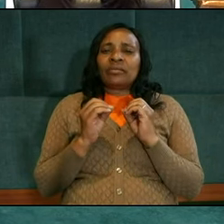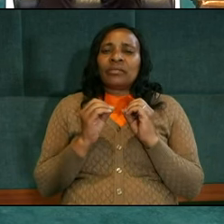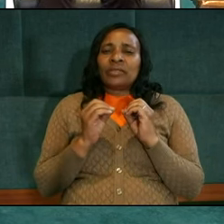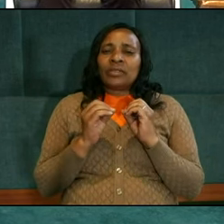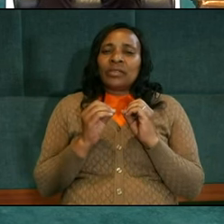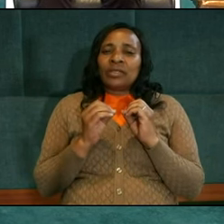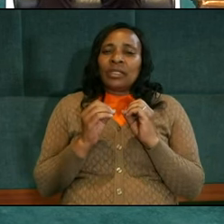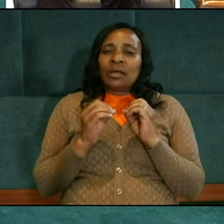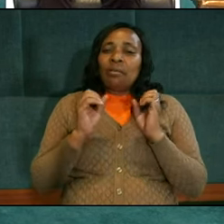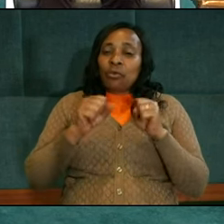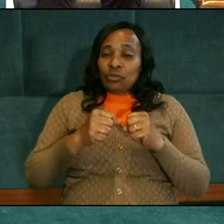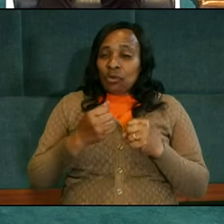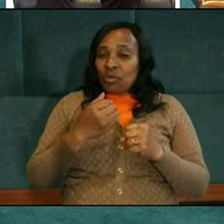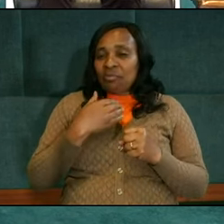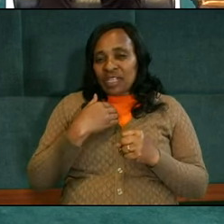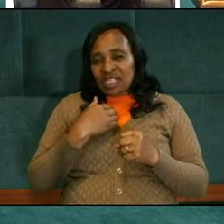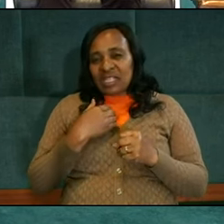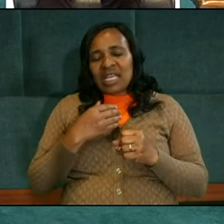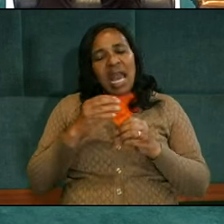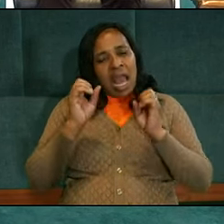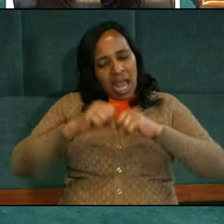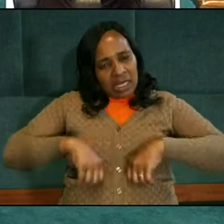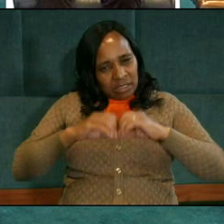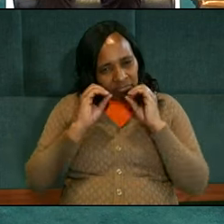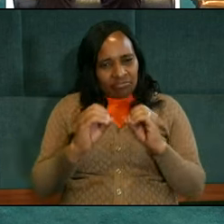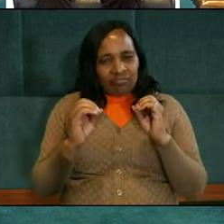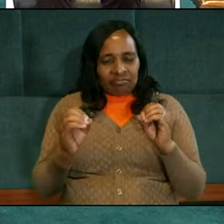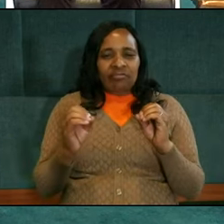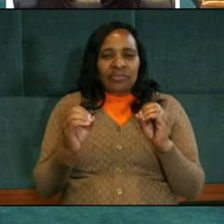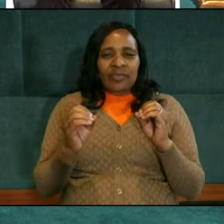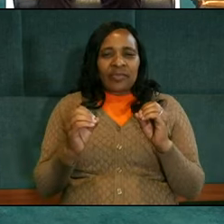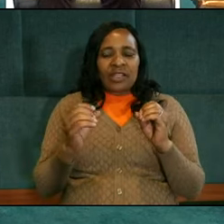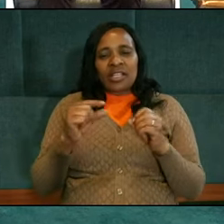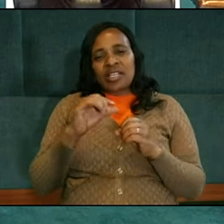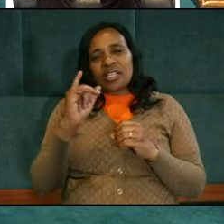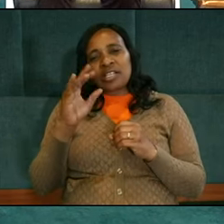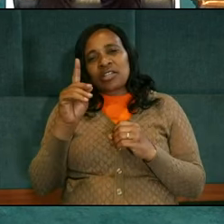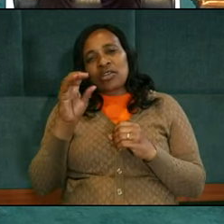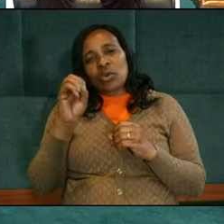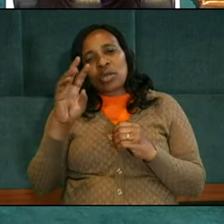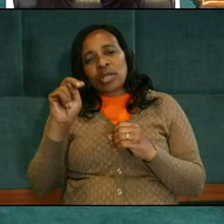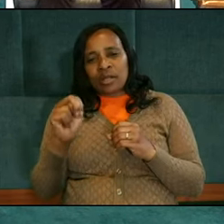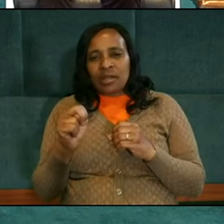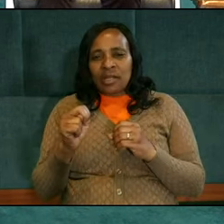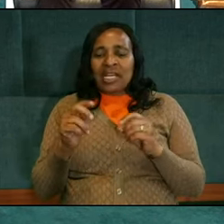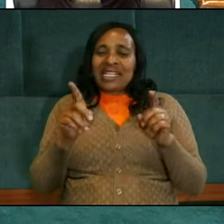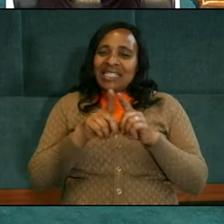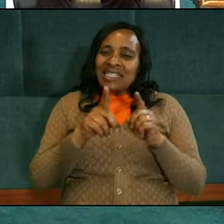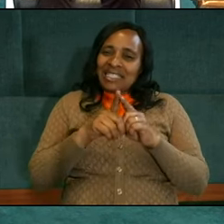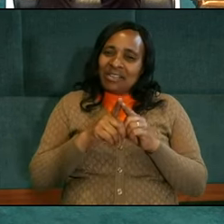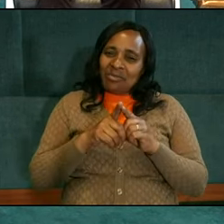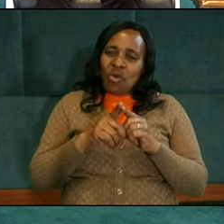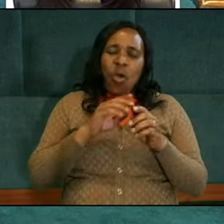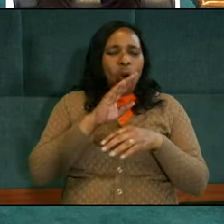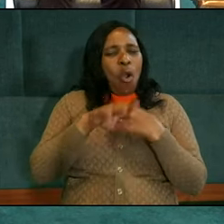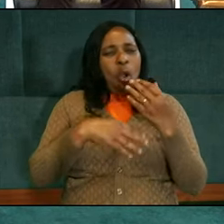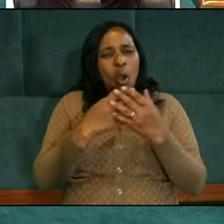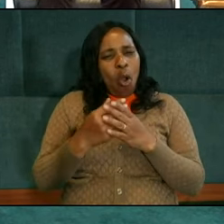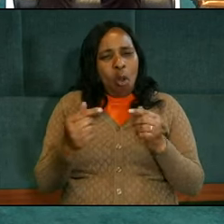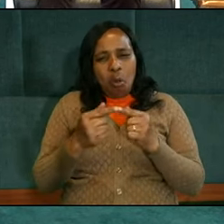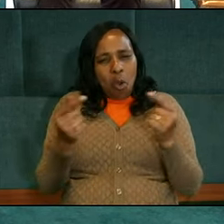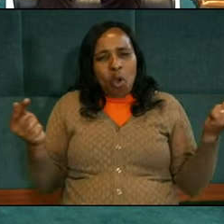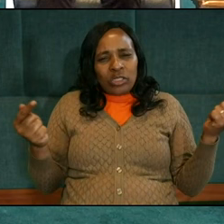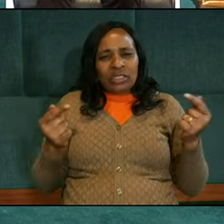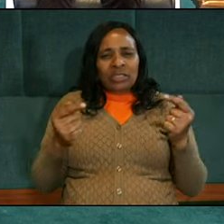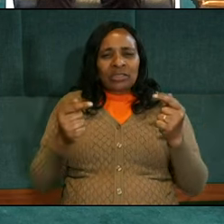I want to disagree on this one. You want to disagree on that one? Mm-hmm. Gideon? I also disagree with this. You guys also disagree